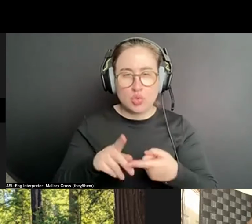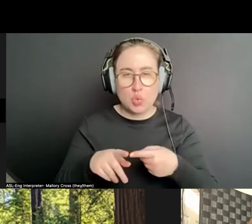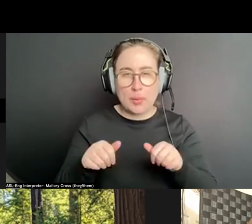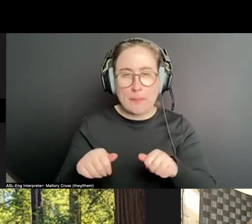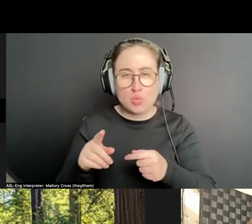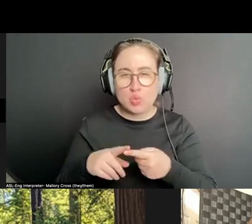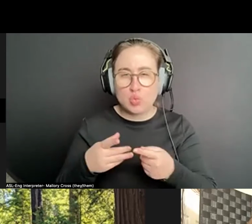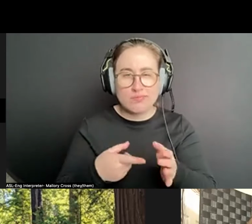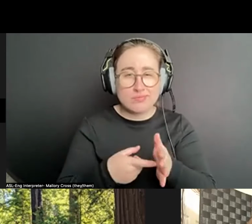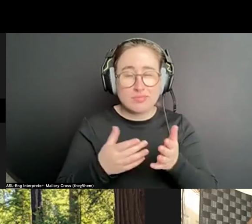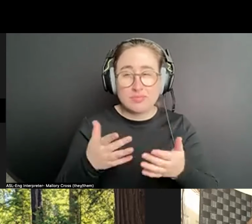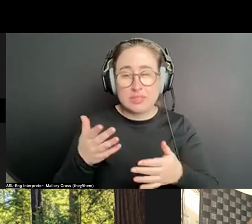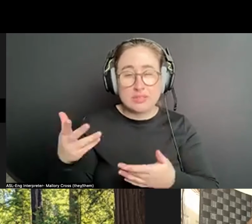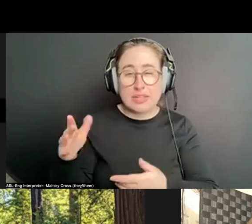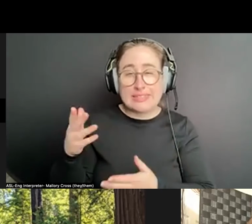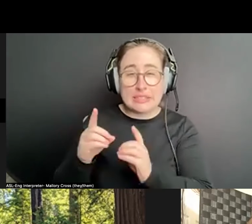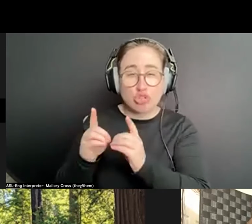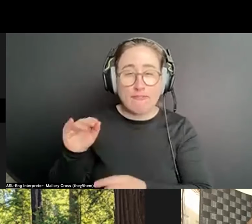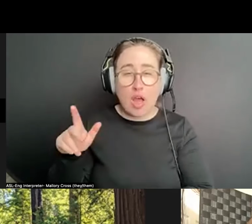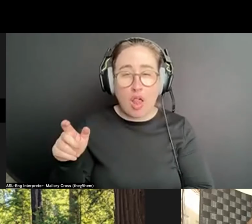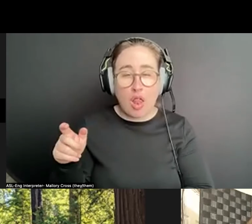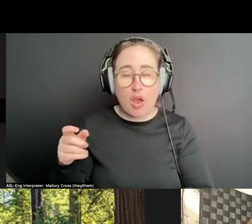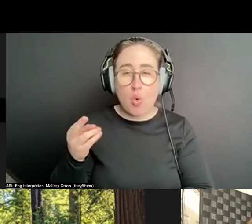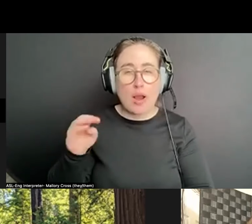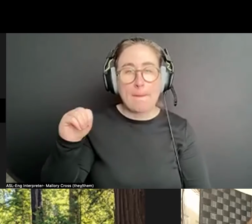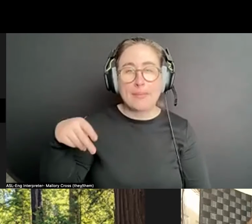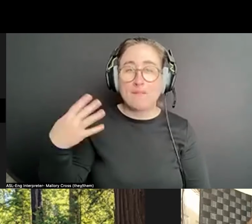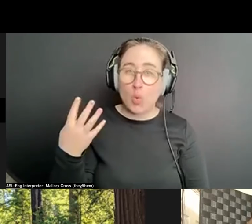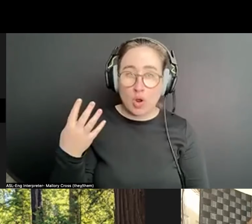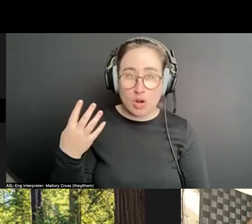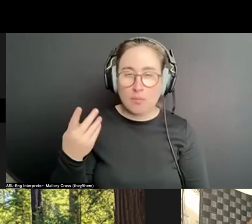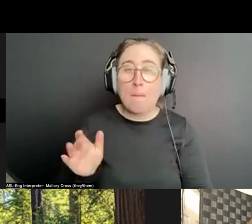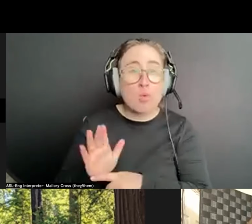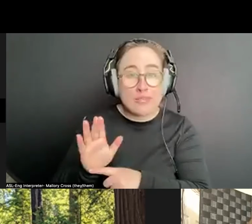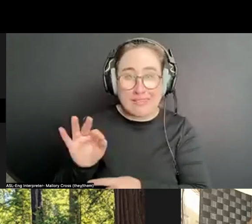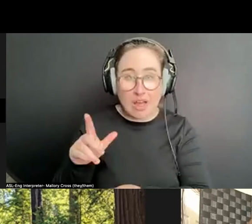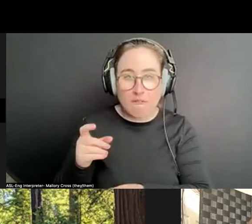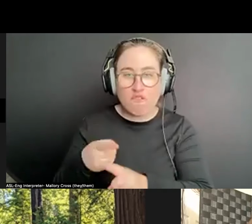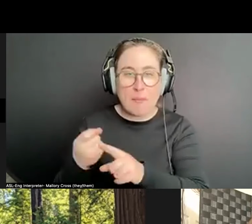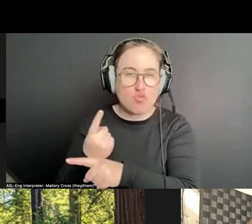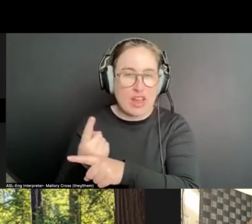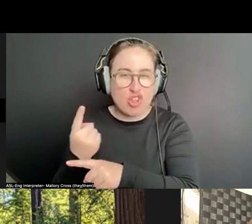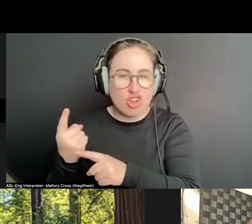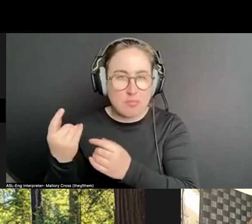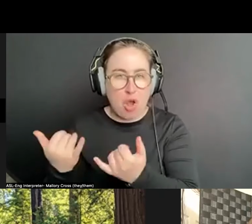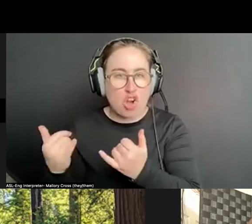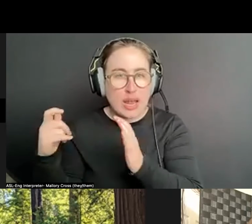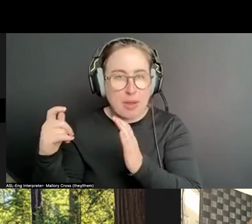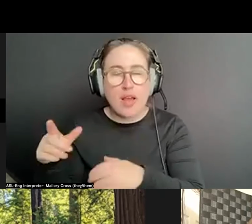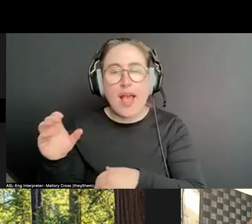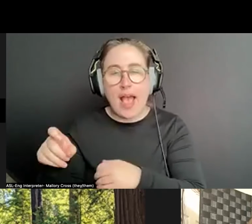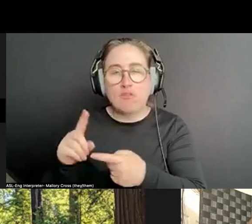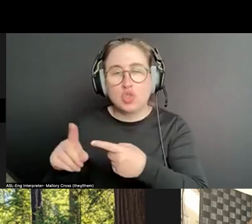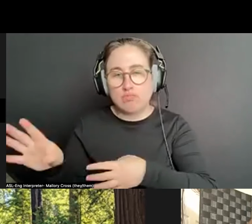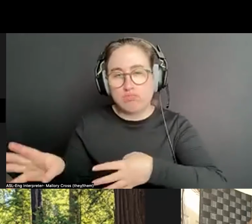let's say a digital file in the case, or an MP4 file, a movie file out of a modern camera, you would have to wind up